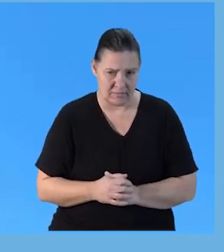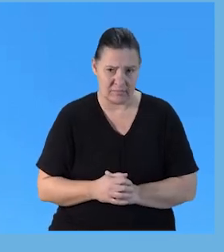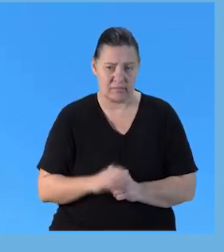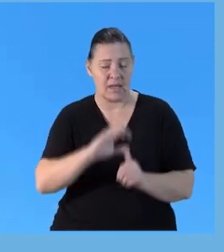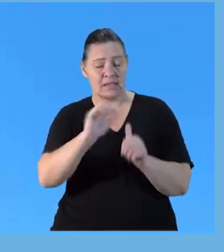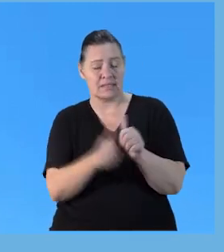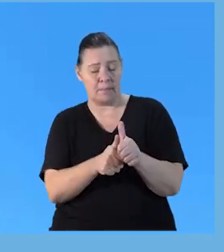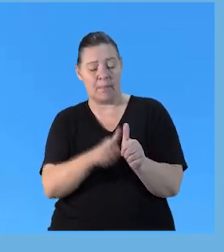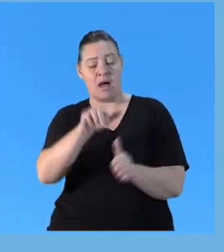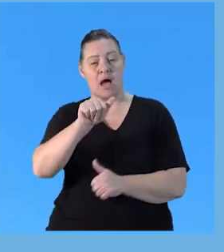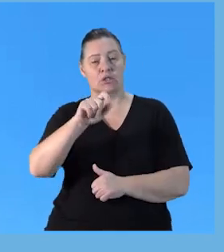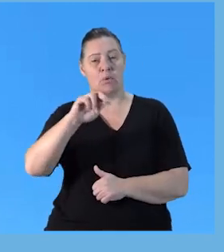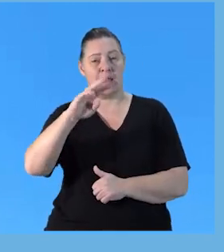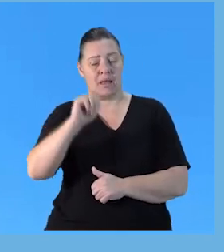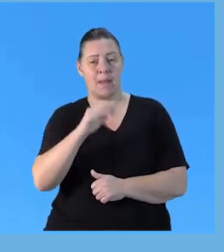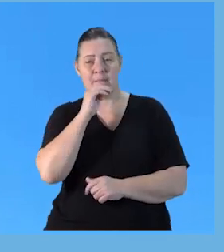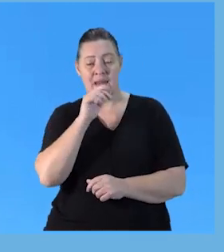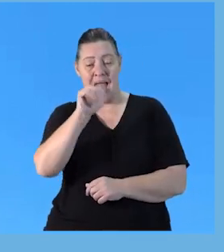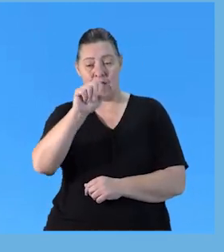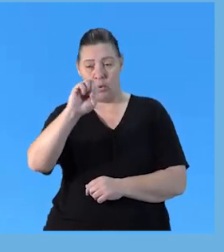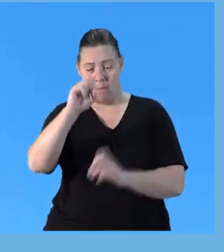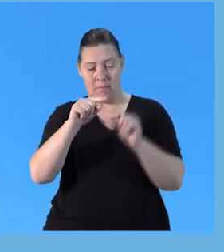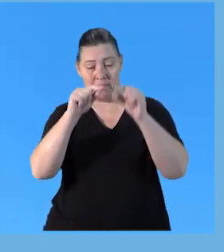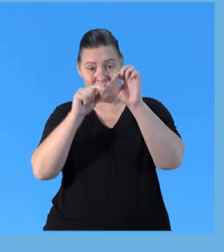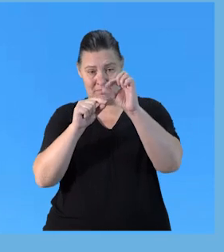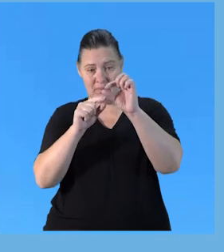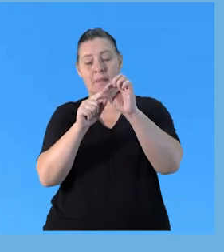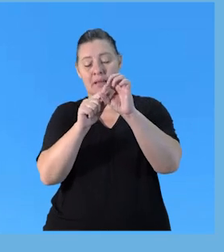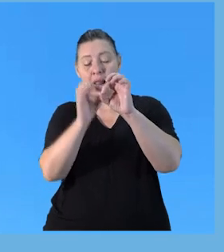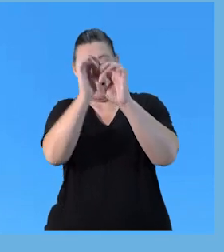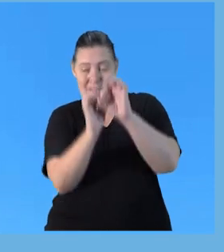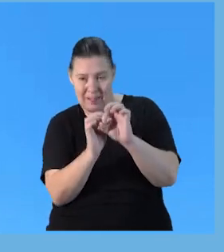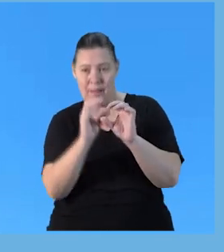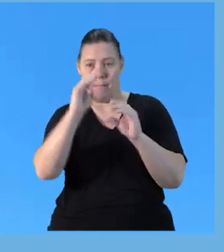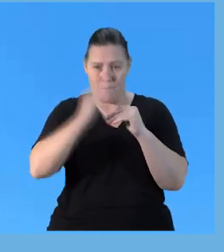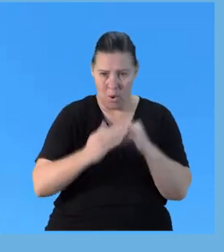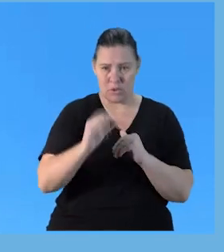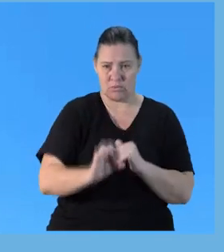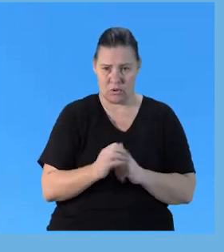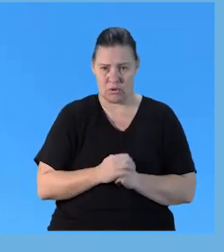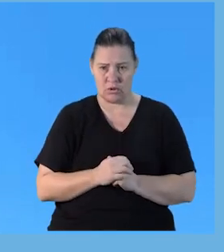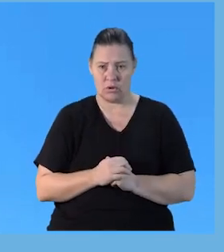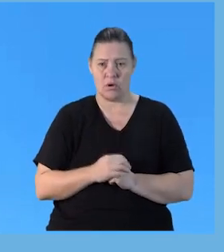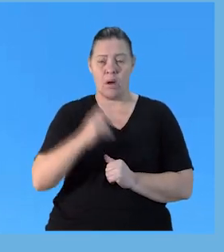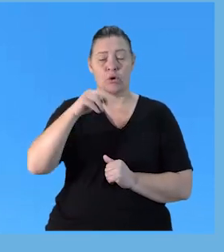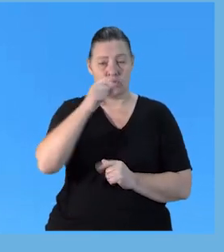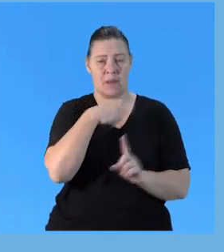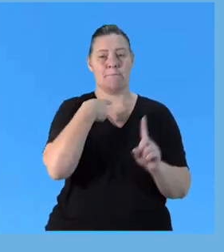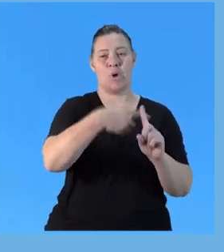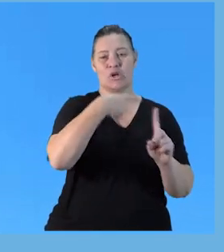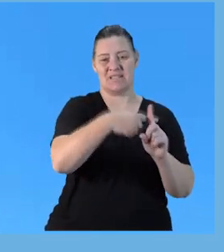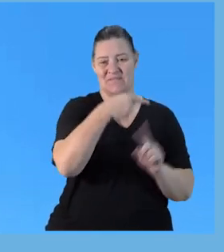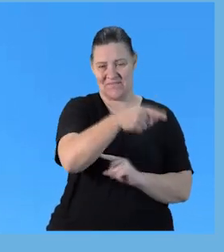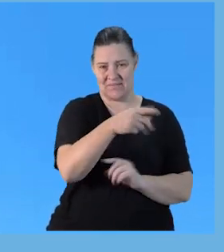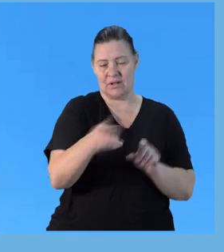then connecting now, and there we go. So this is my closed circuit. Why? Because the switch is closed, there